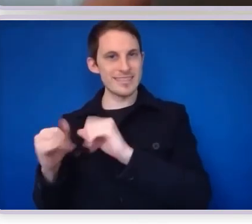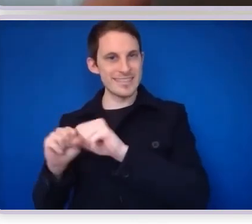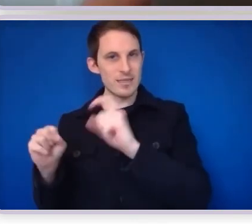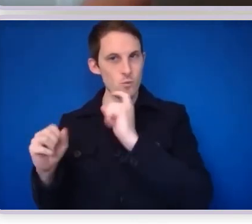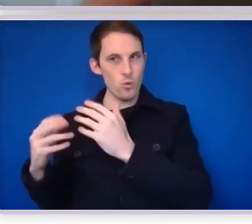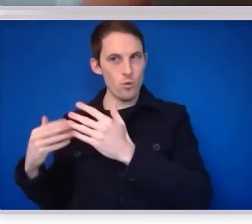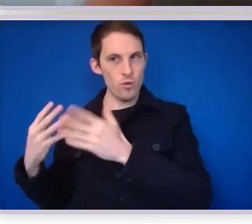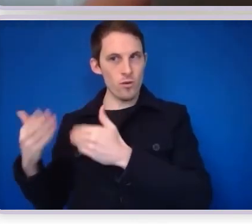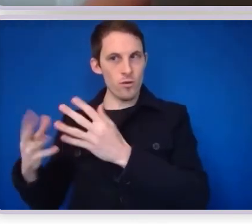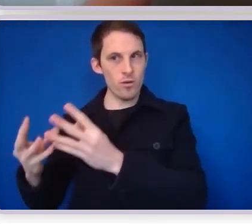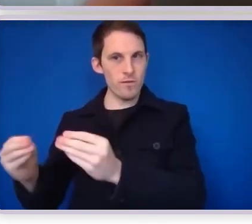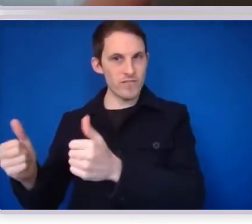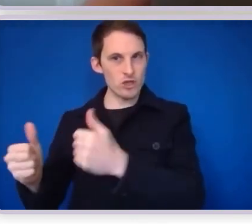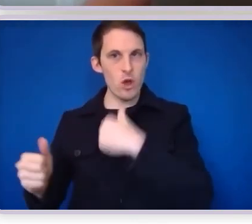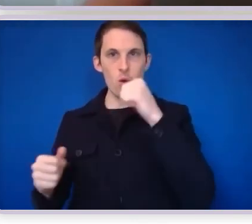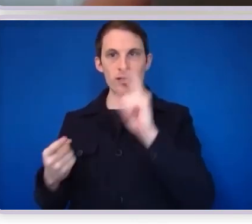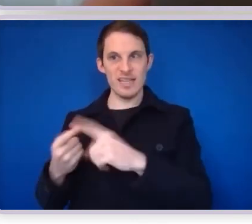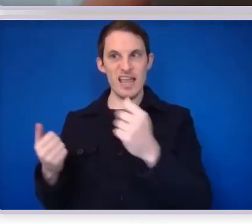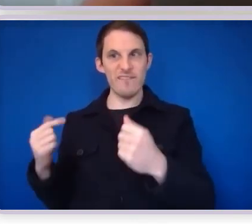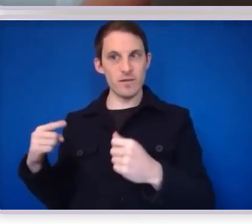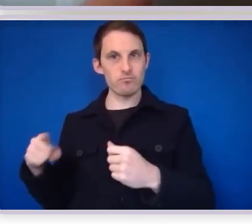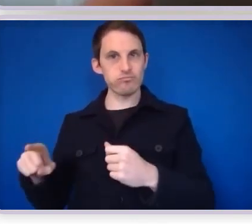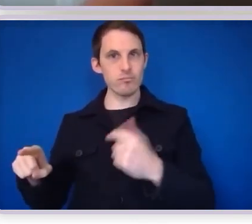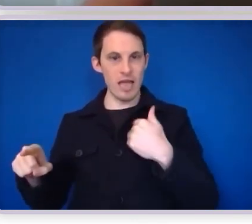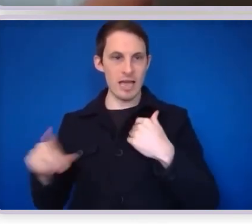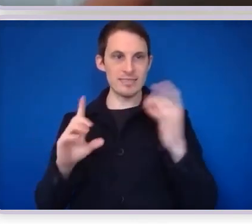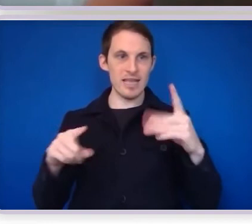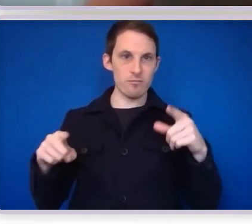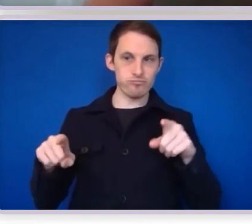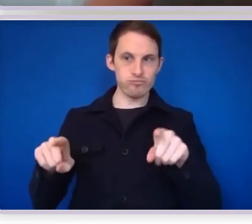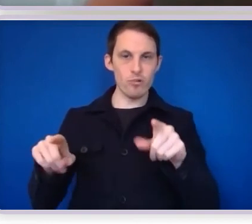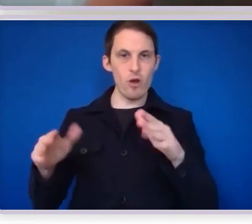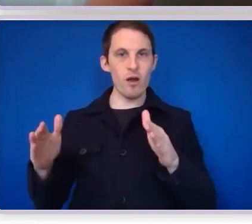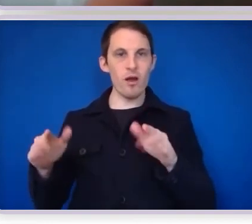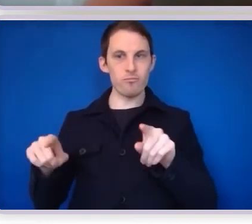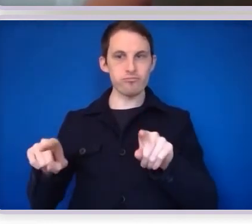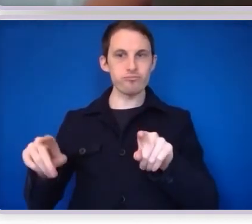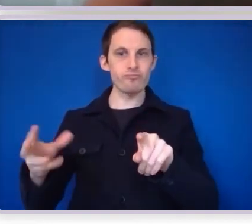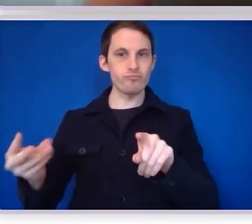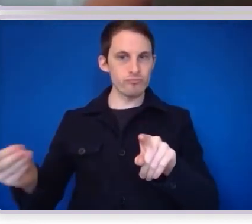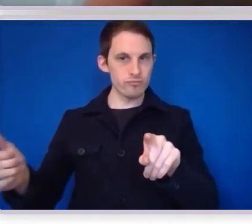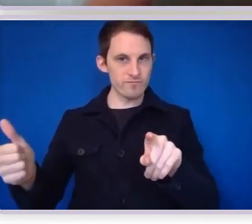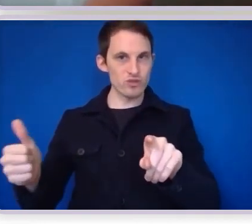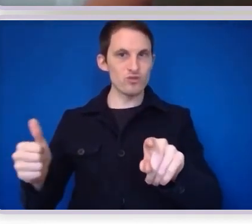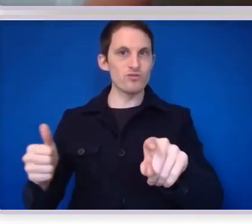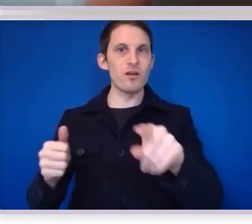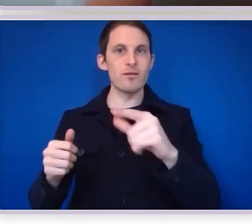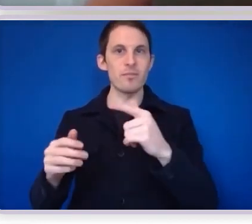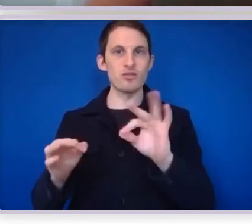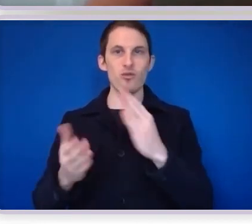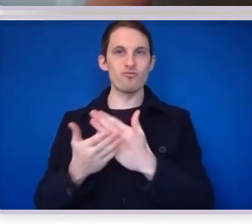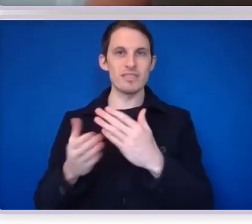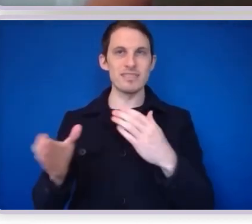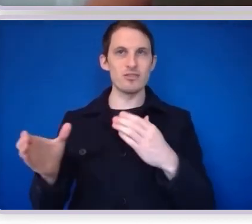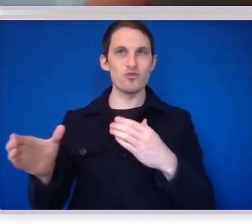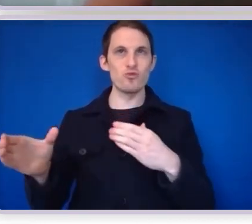going at the moment. There is a bit of overlap between our commencement and that finishing, and it's a bit different. So it's not exactly a replacement one for one